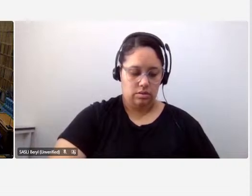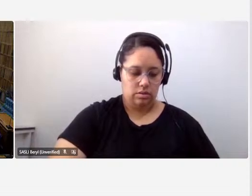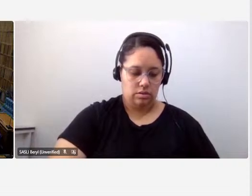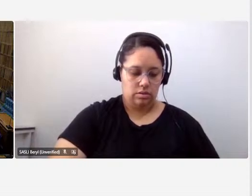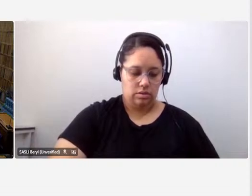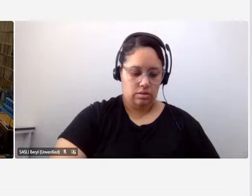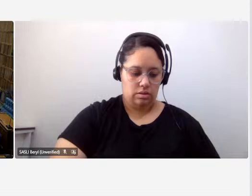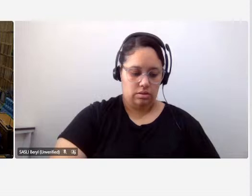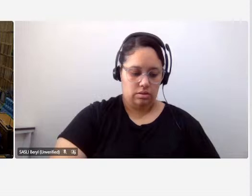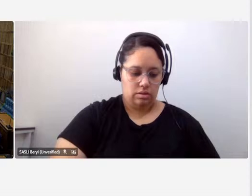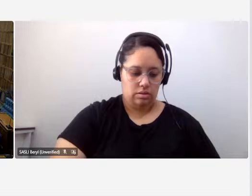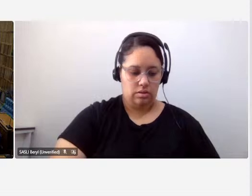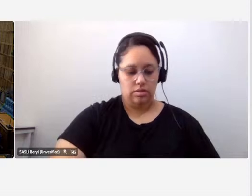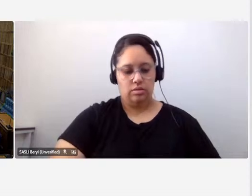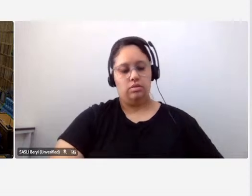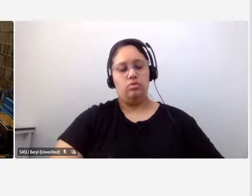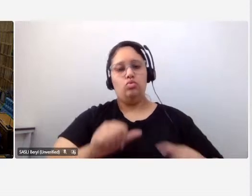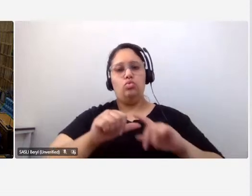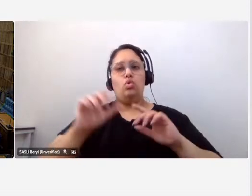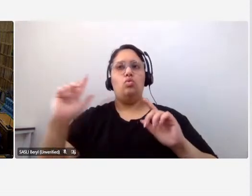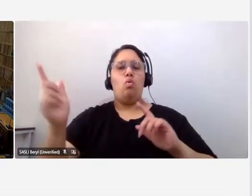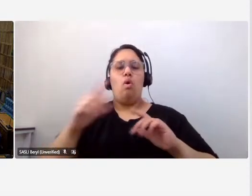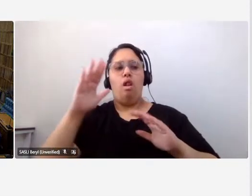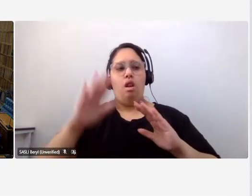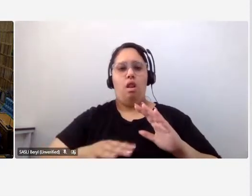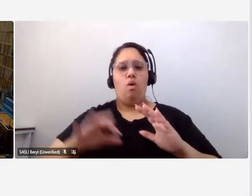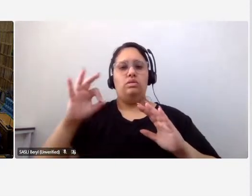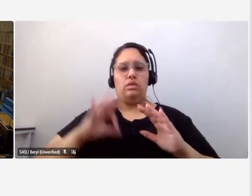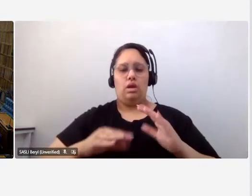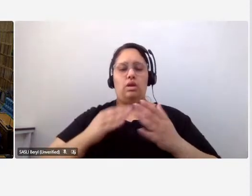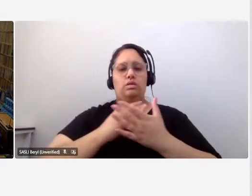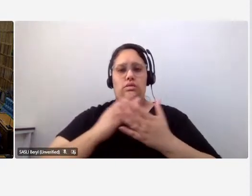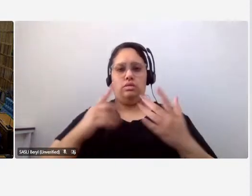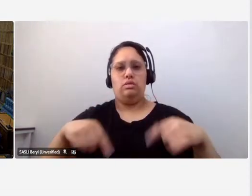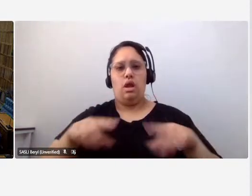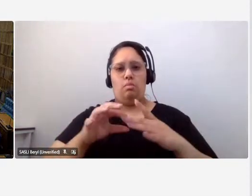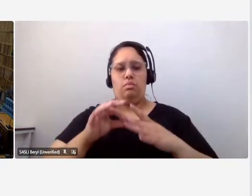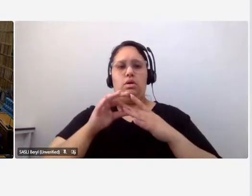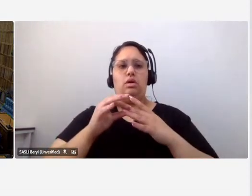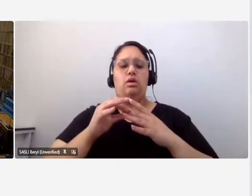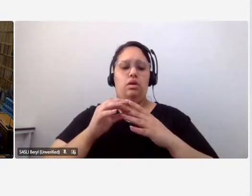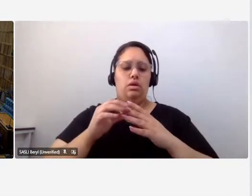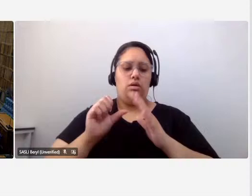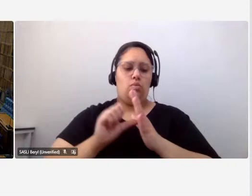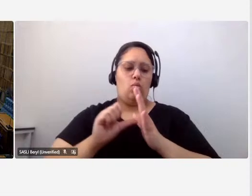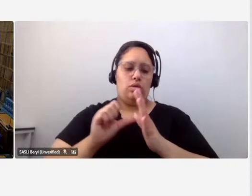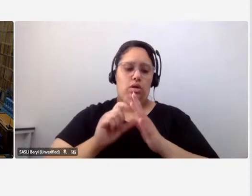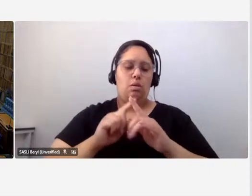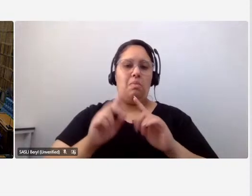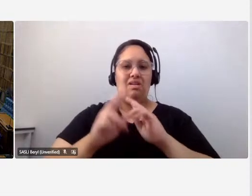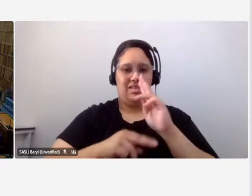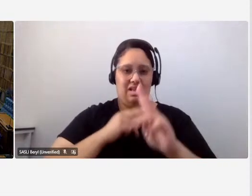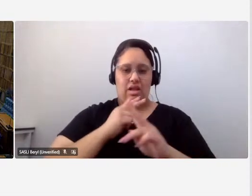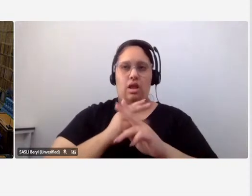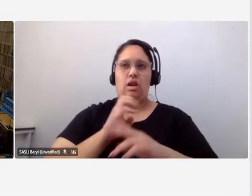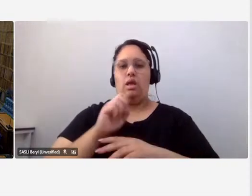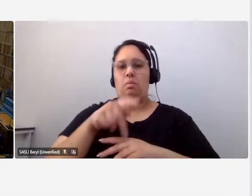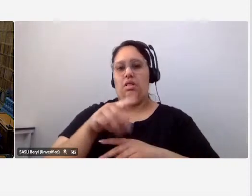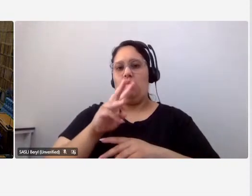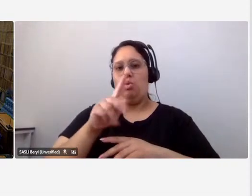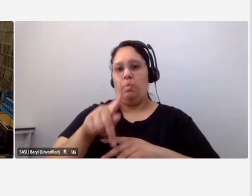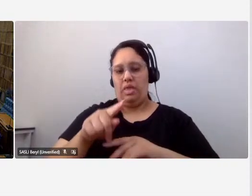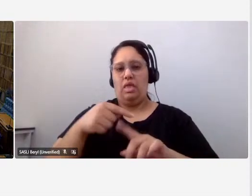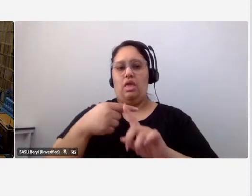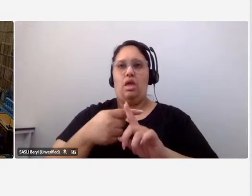all low sort of salaries. Some of them are quite significant. But again, the EPWP, and I